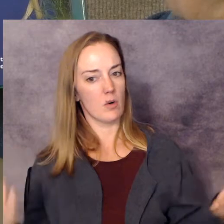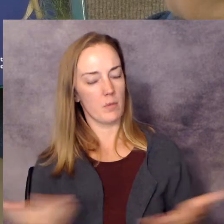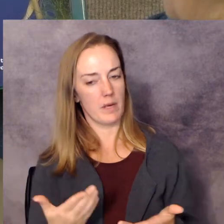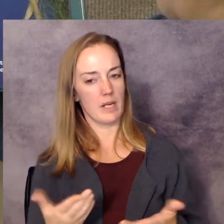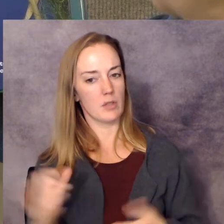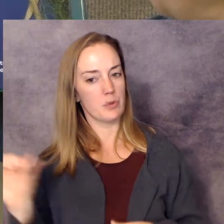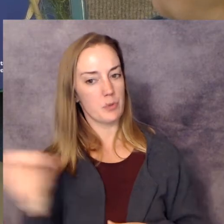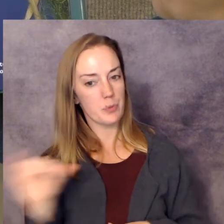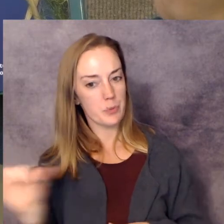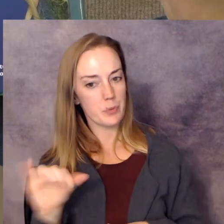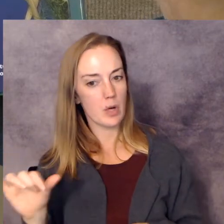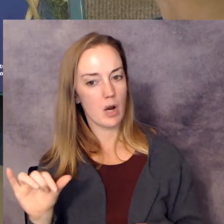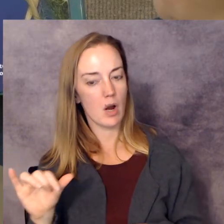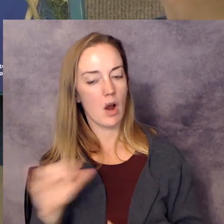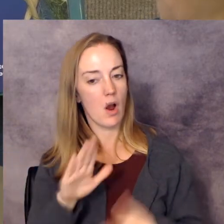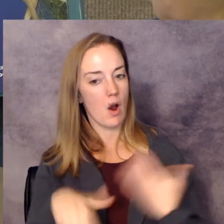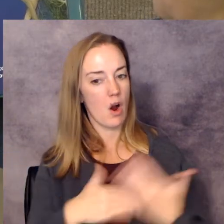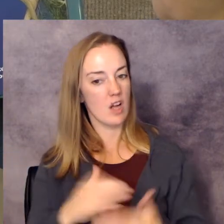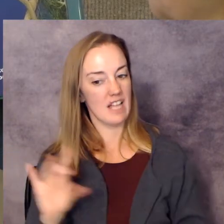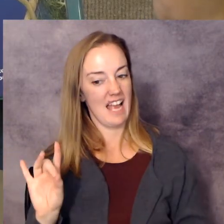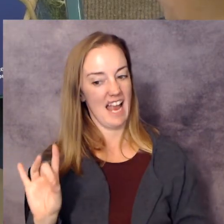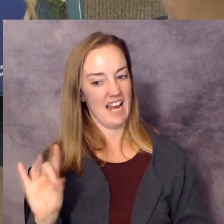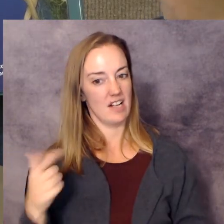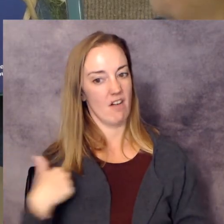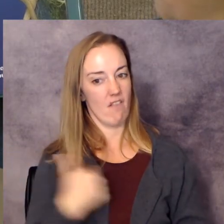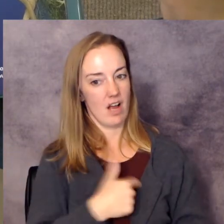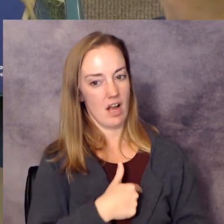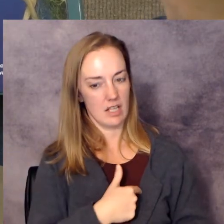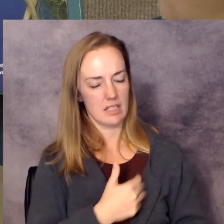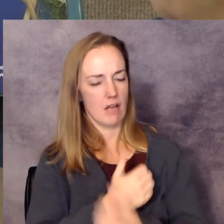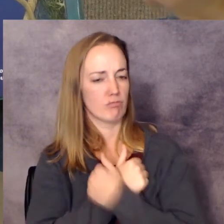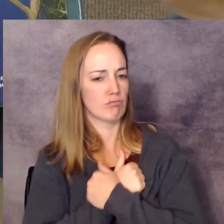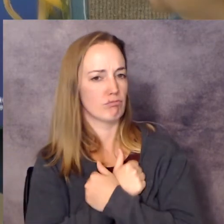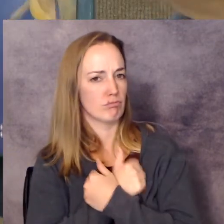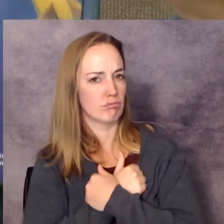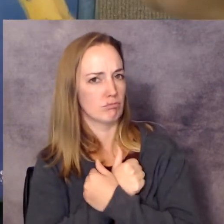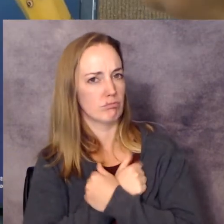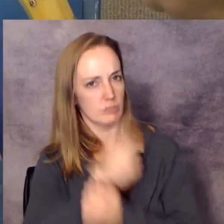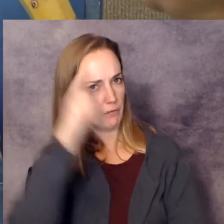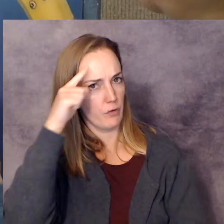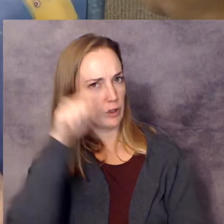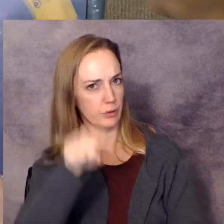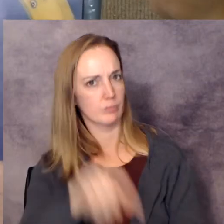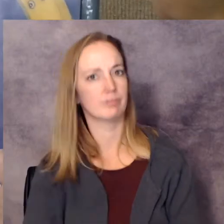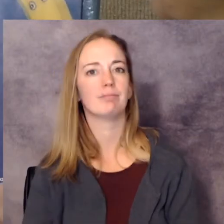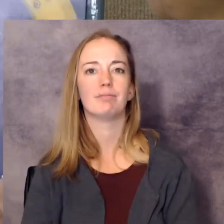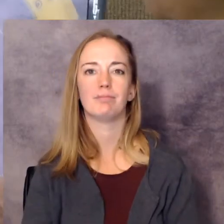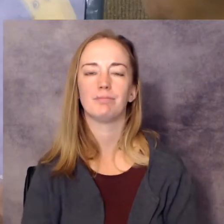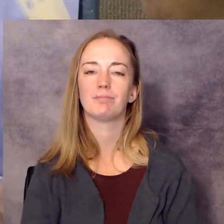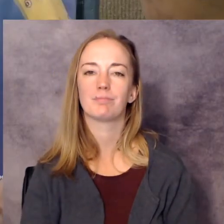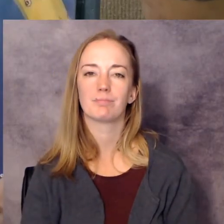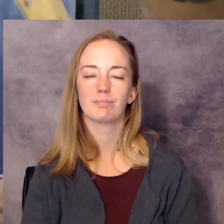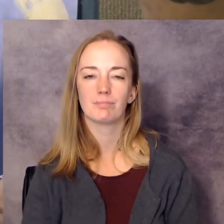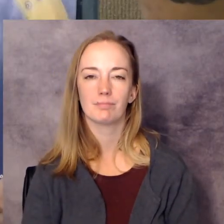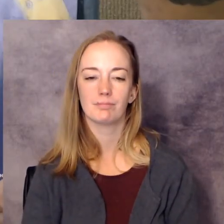we were here too. All 8 of us had hugs for you.